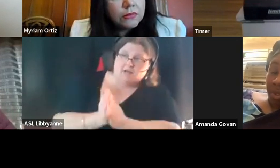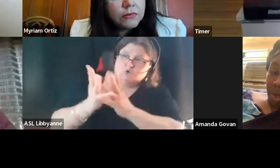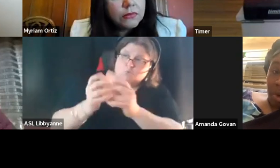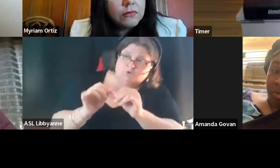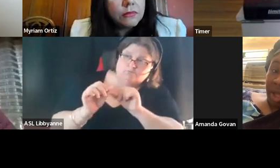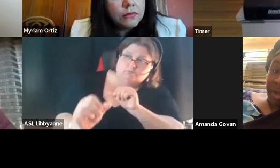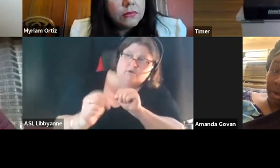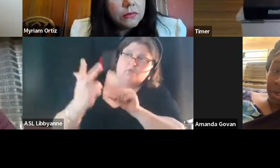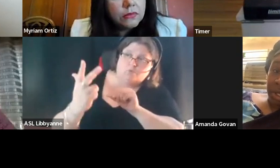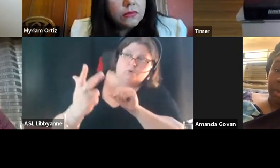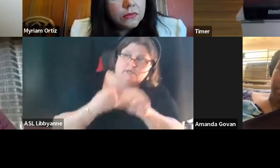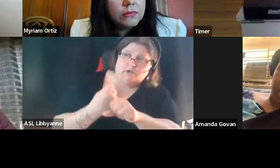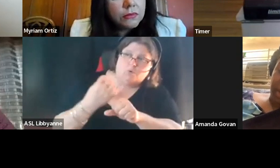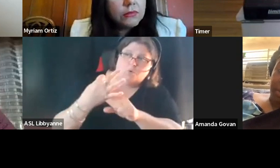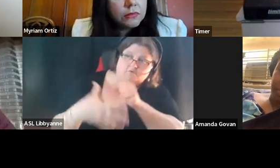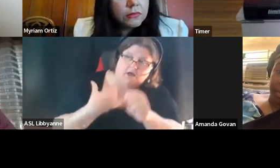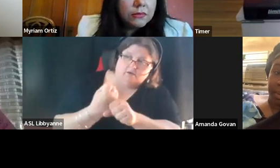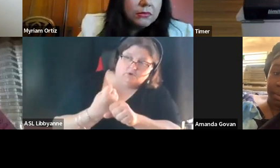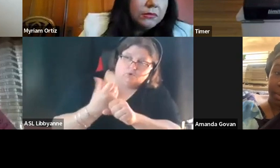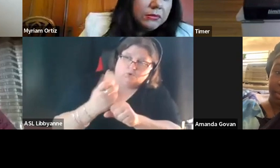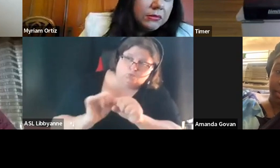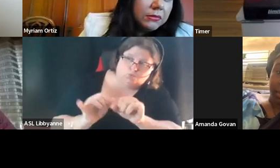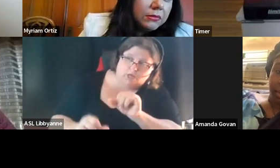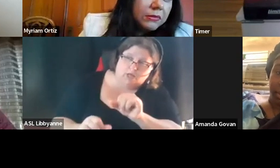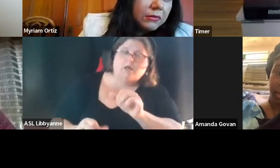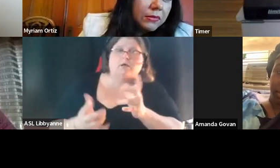for another 3 or 5 years. Thank you.